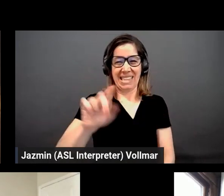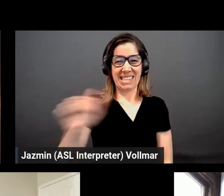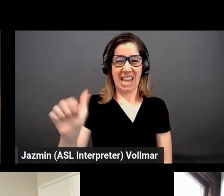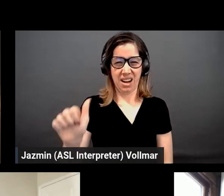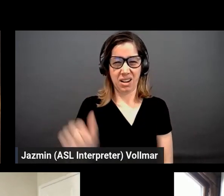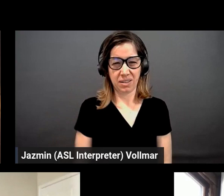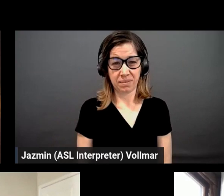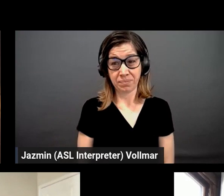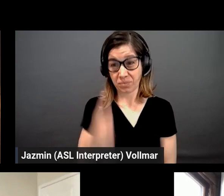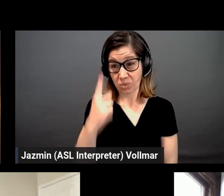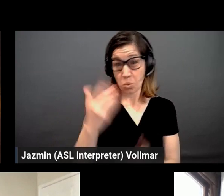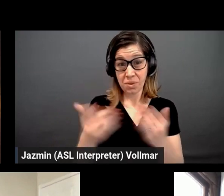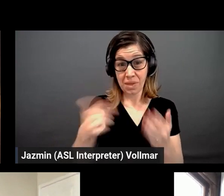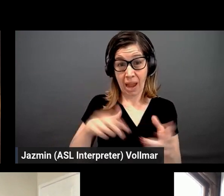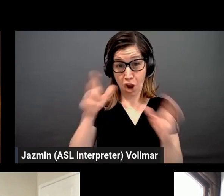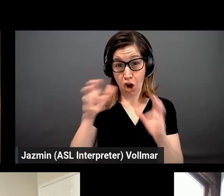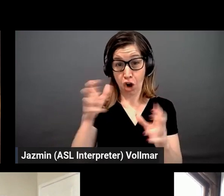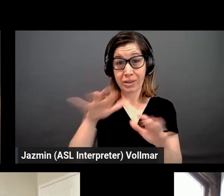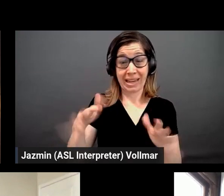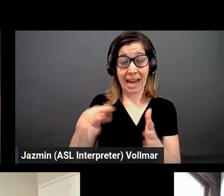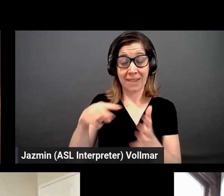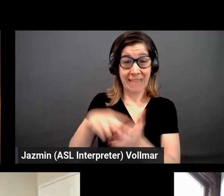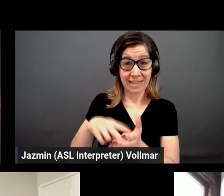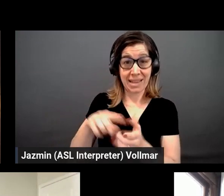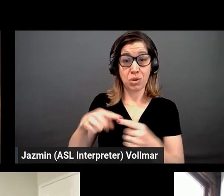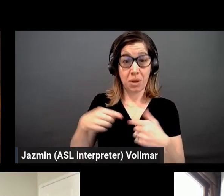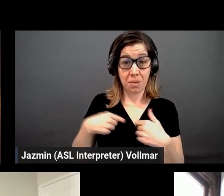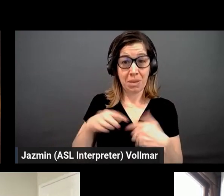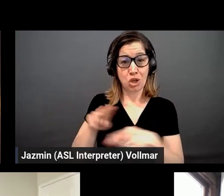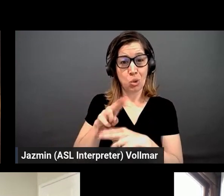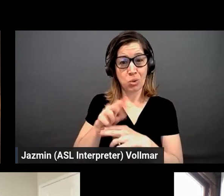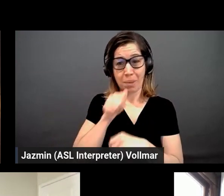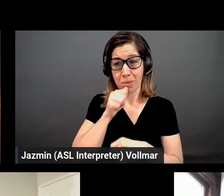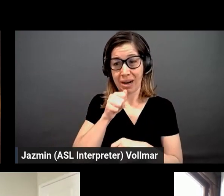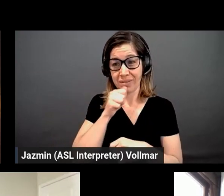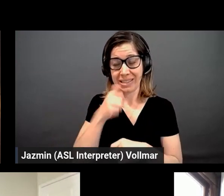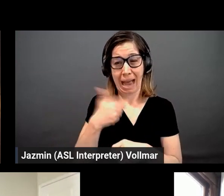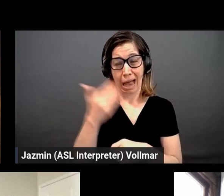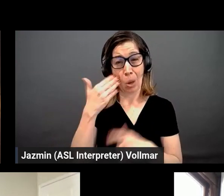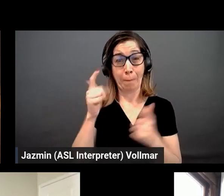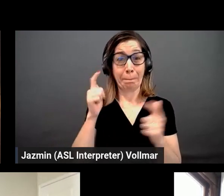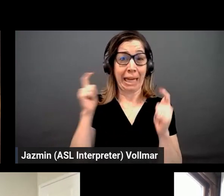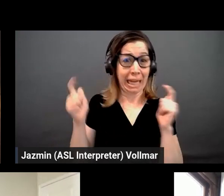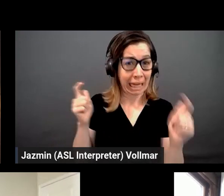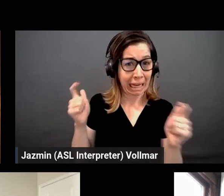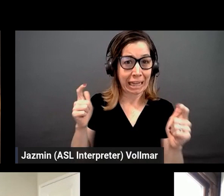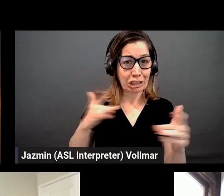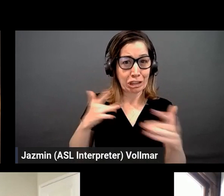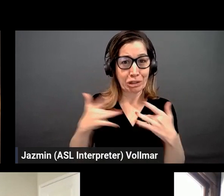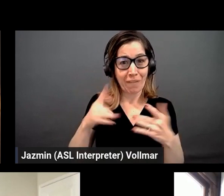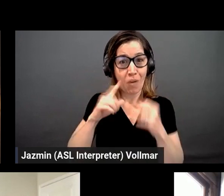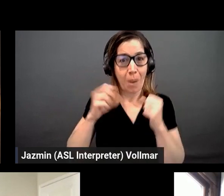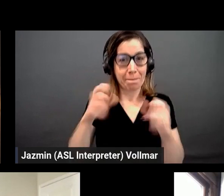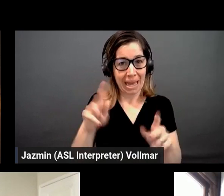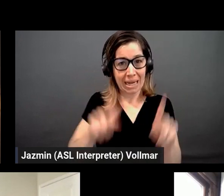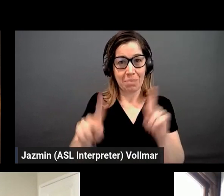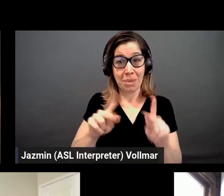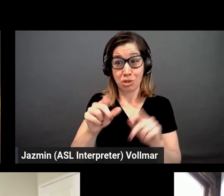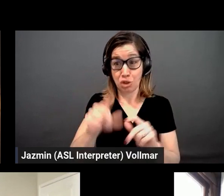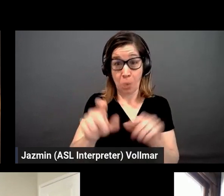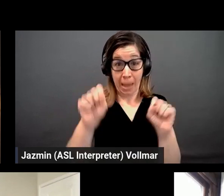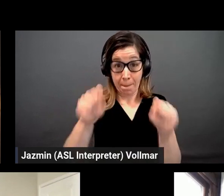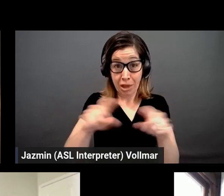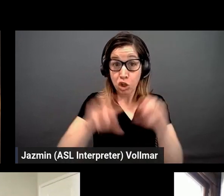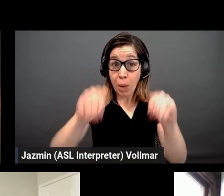One thing I heard that kind of stands out to me is user privacy. I know it's a really big concern for a lot of people. So the ability to implement and